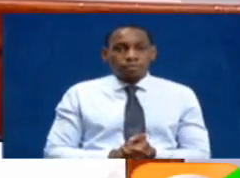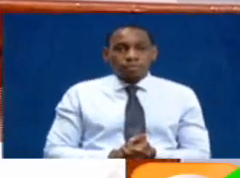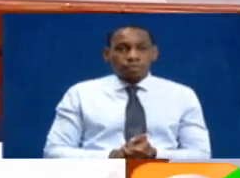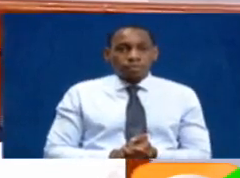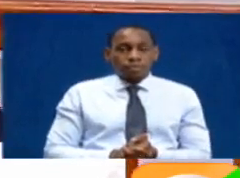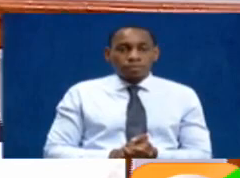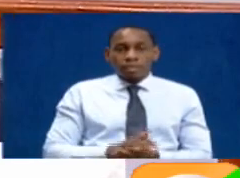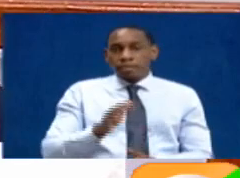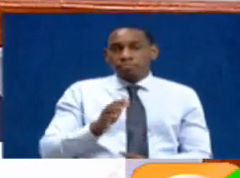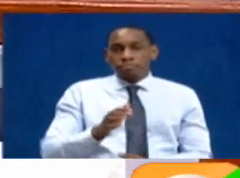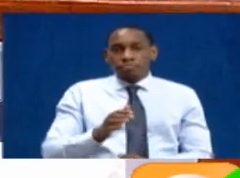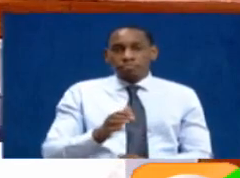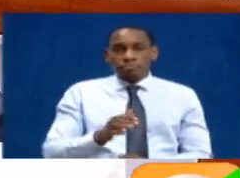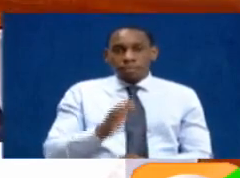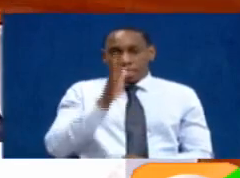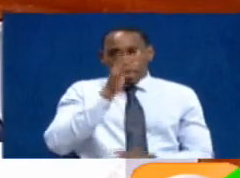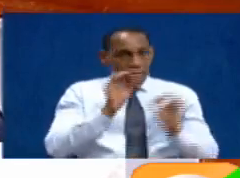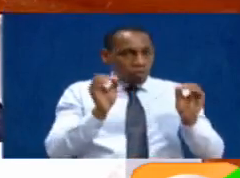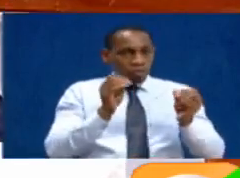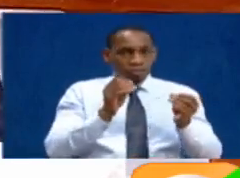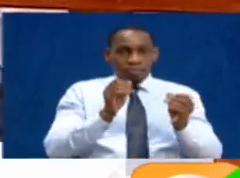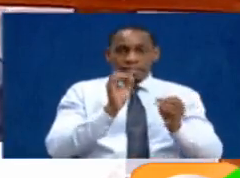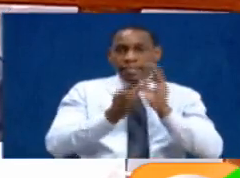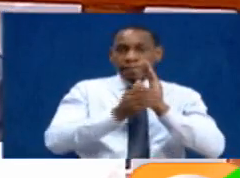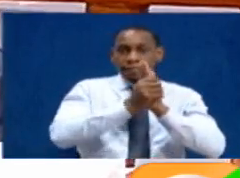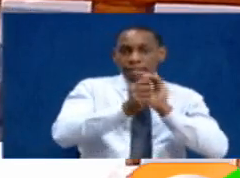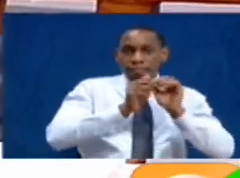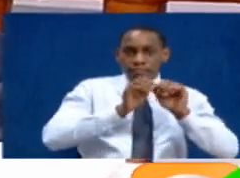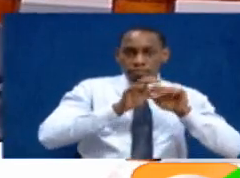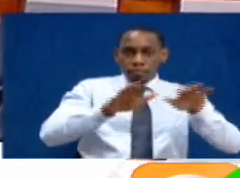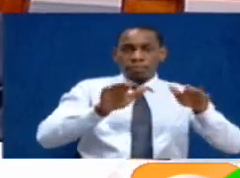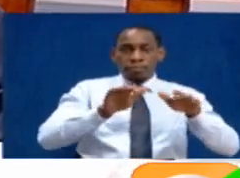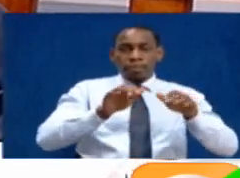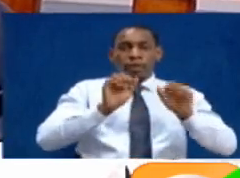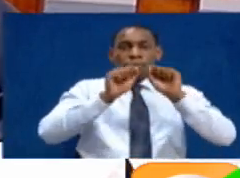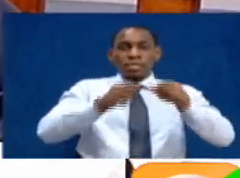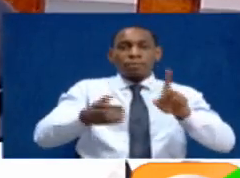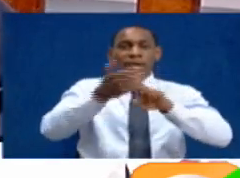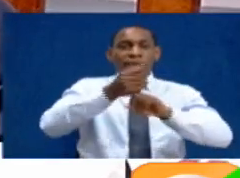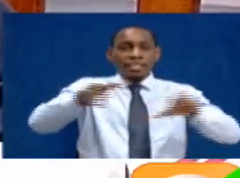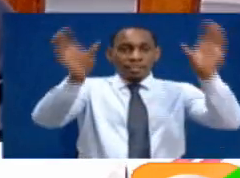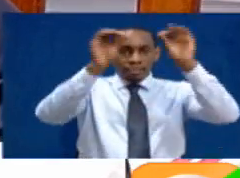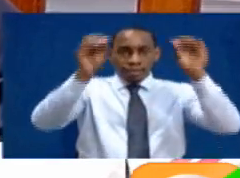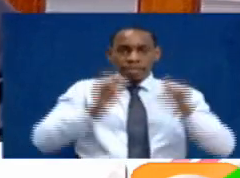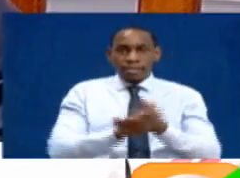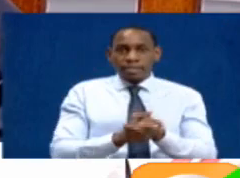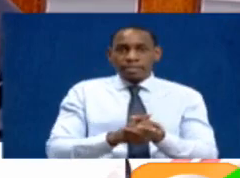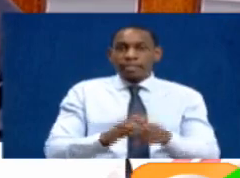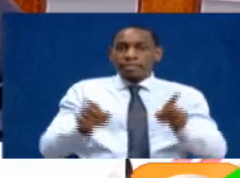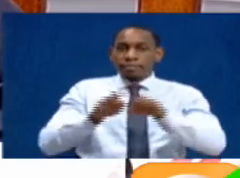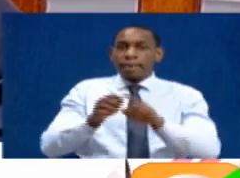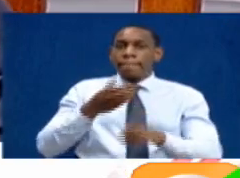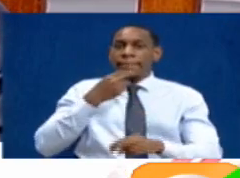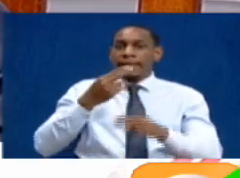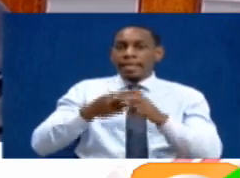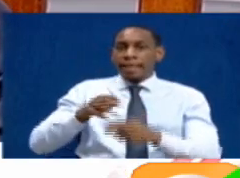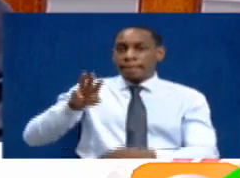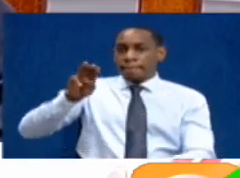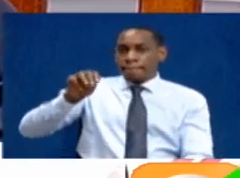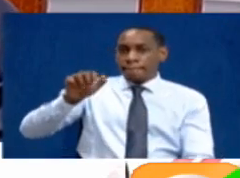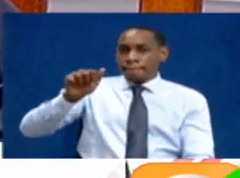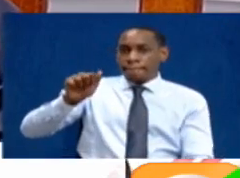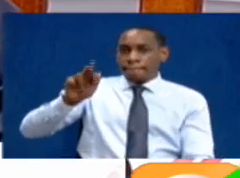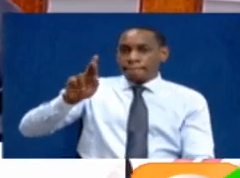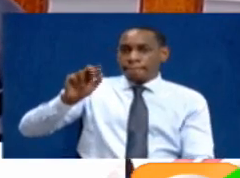So don't be deceived. If popularity was to make somebody be a president, Joseph Martin Shikuku, who was my MP